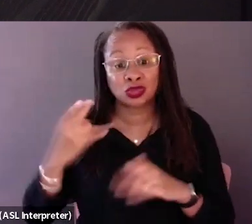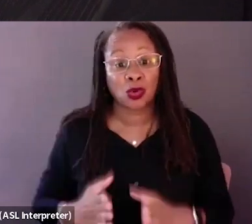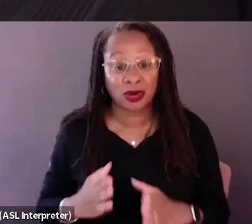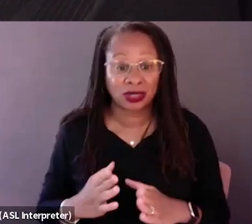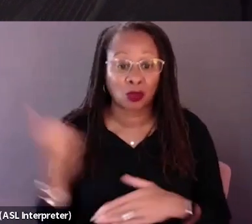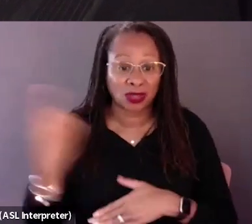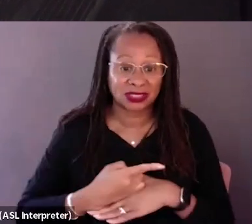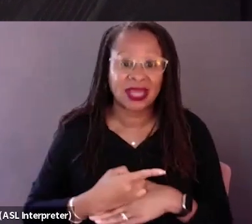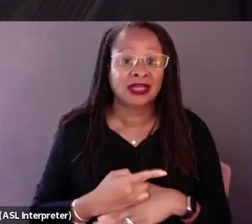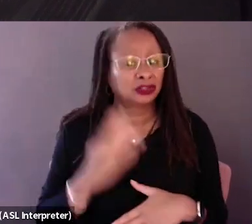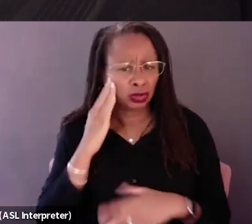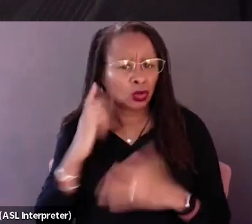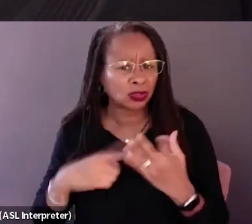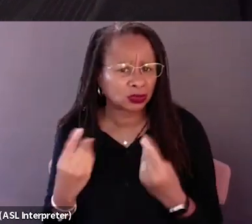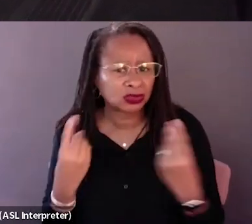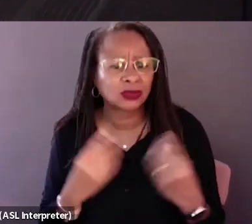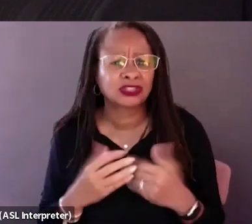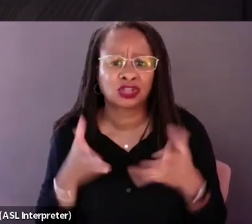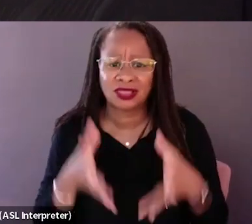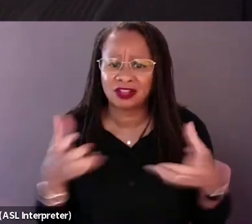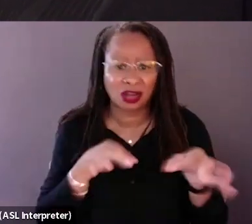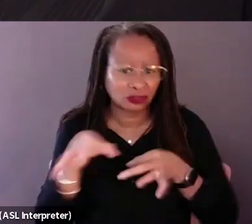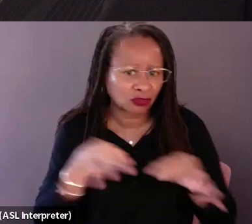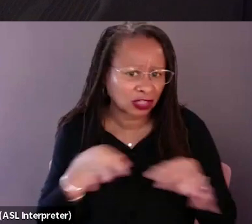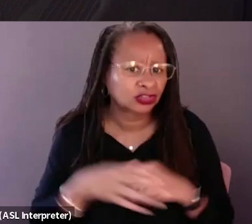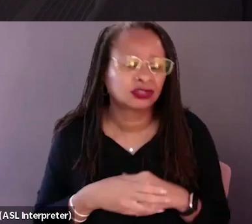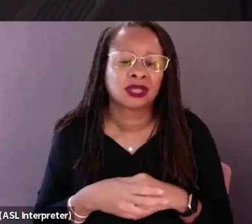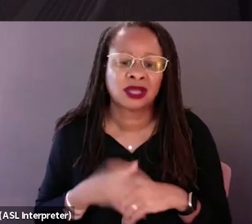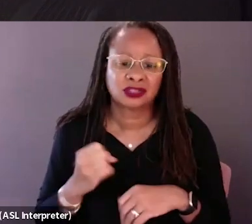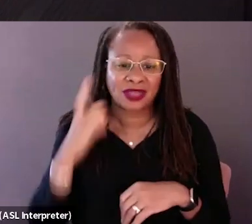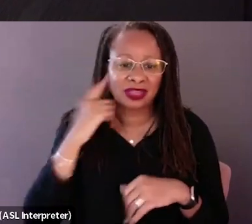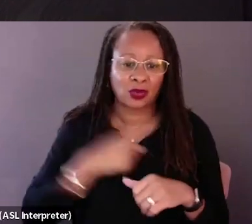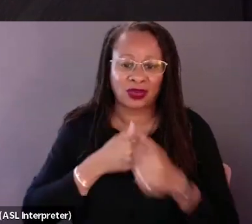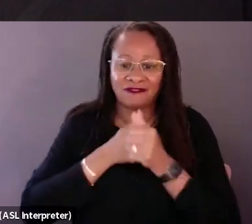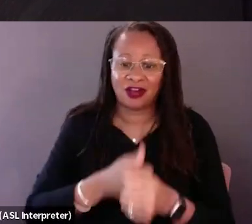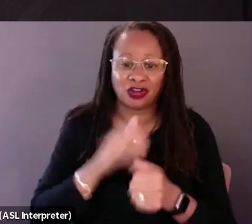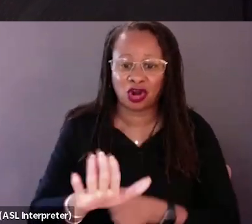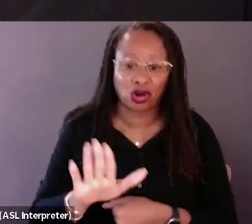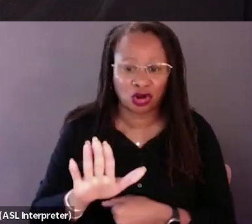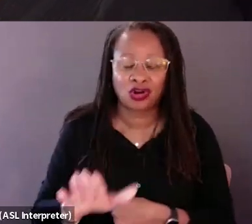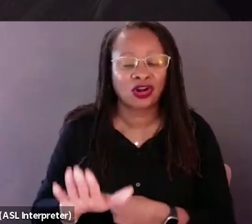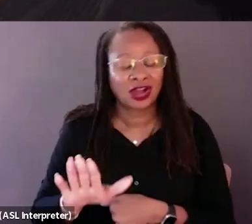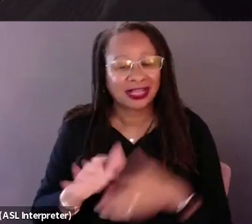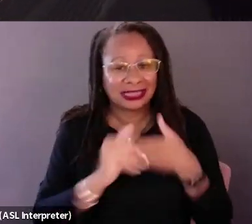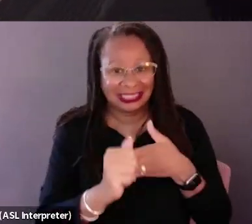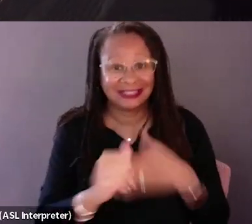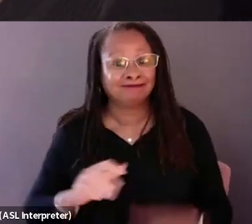she was doing, and she left a lot of direction. So I think we followed her lead. She's the third director.